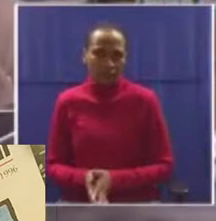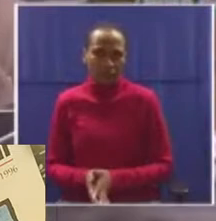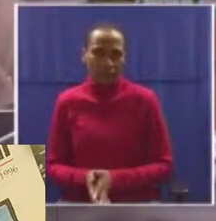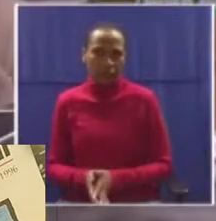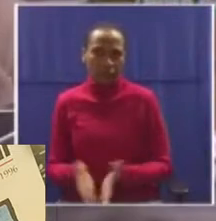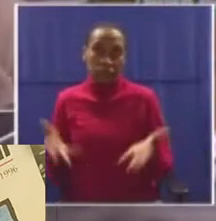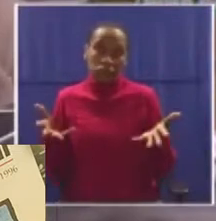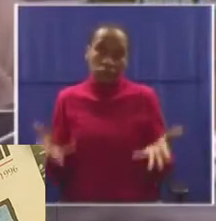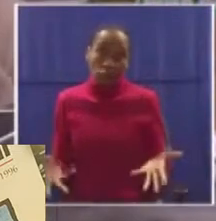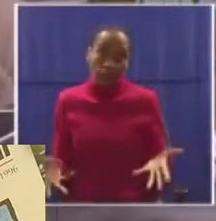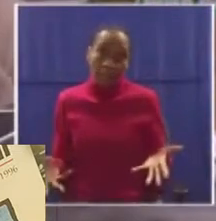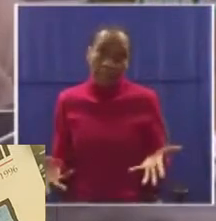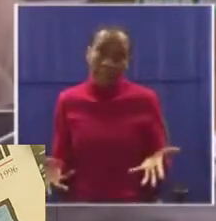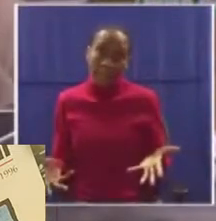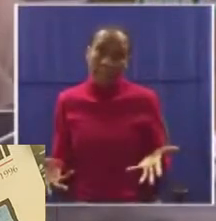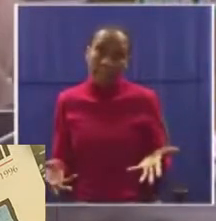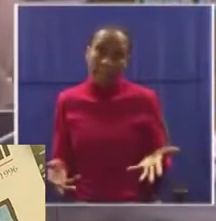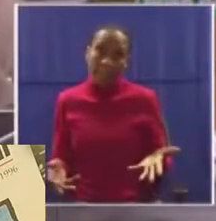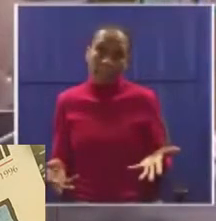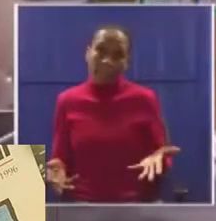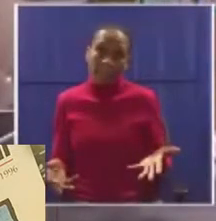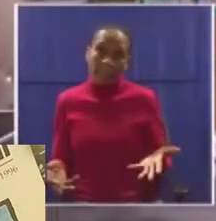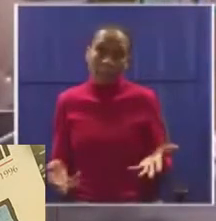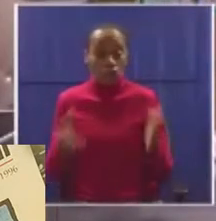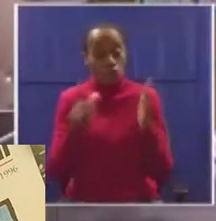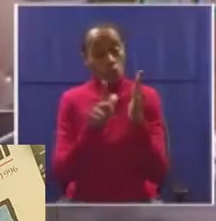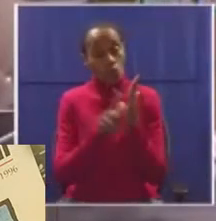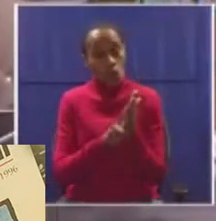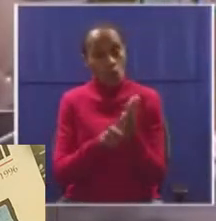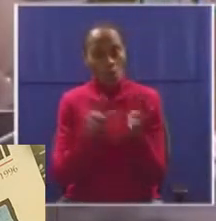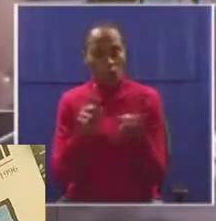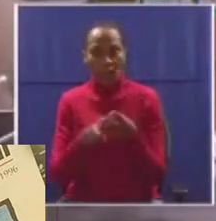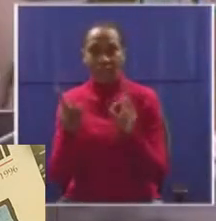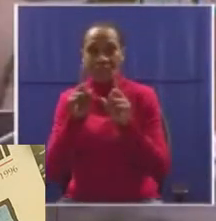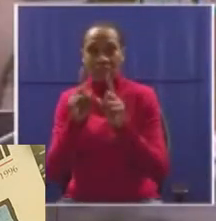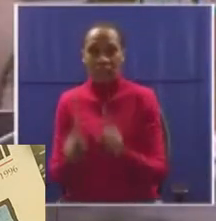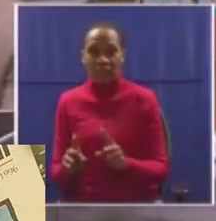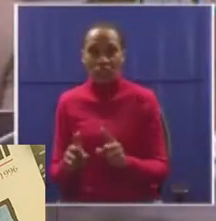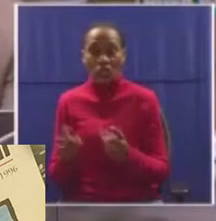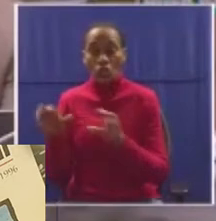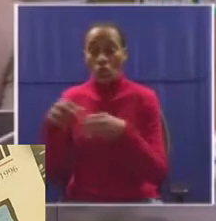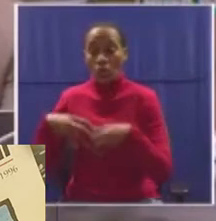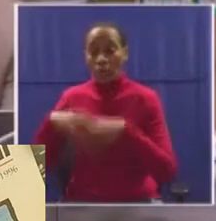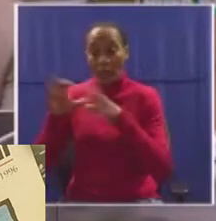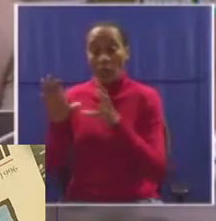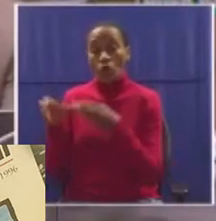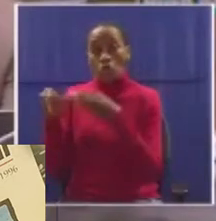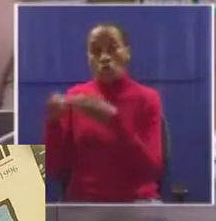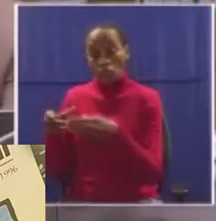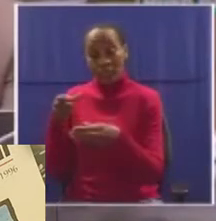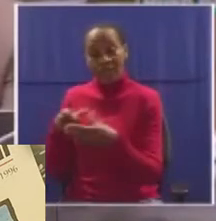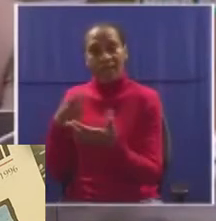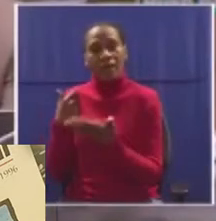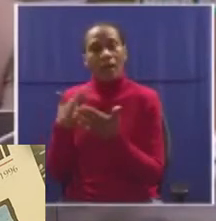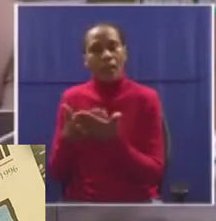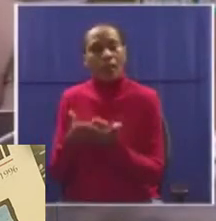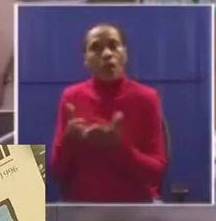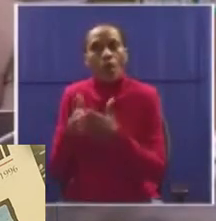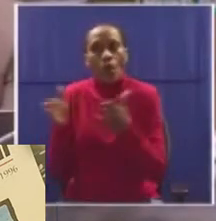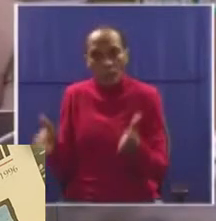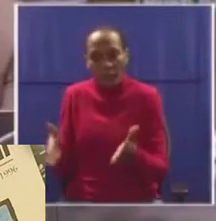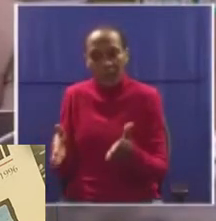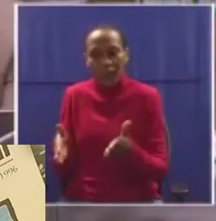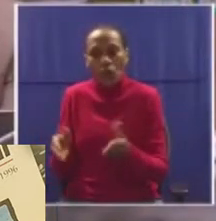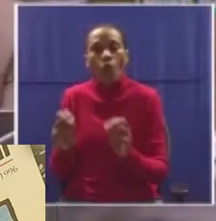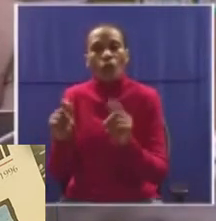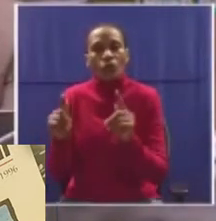suggested proposal on legislation and especially with tribunal with regards to disputes is